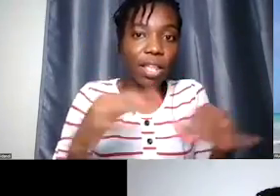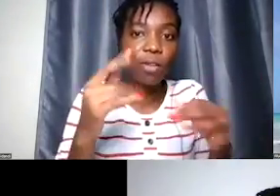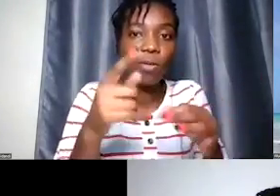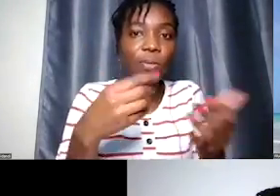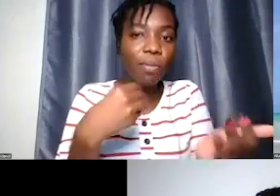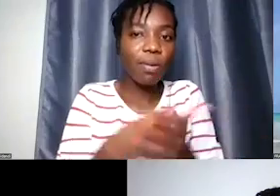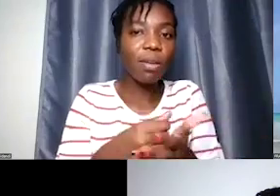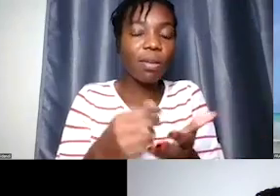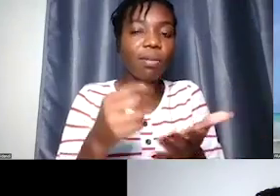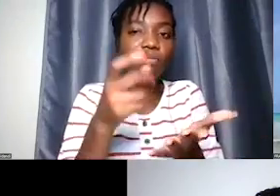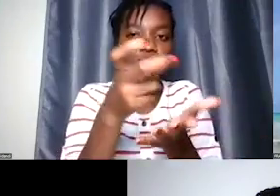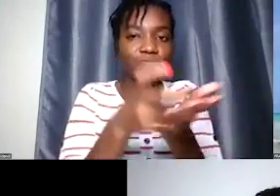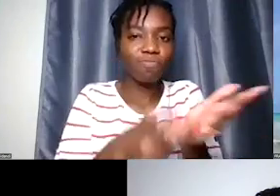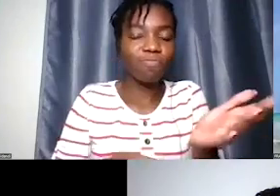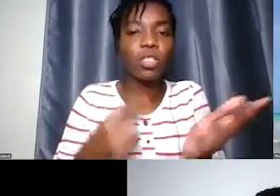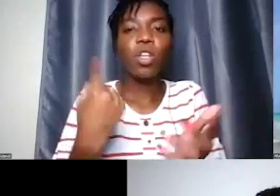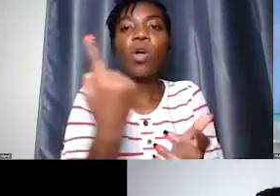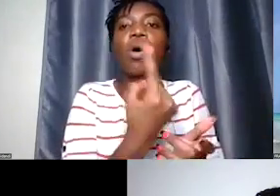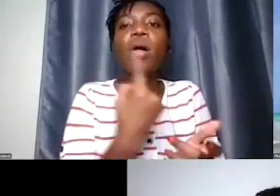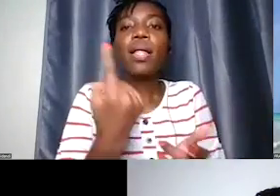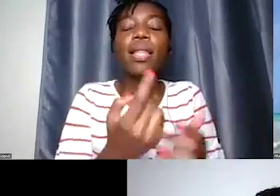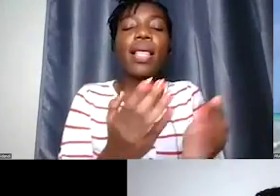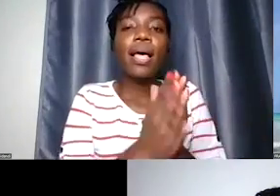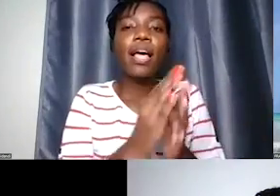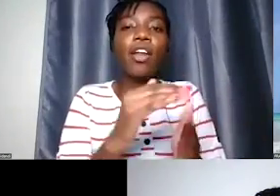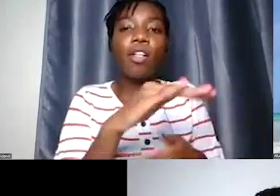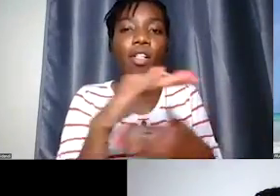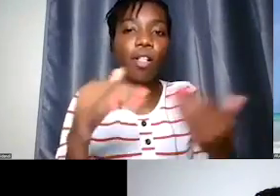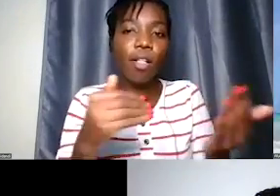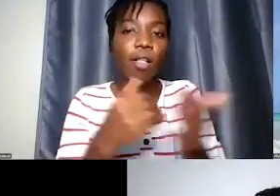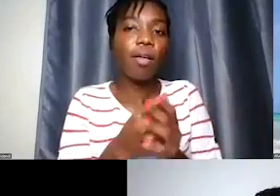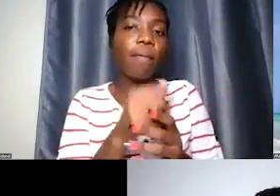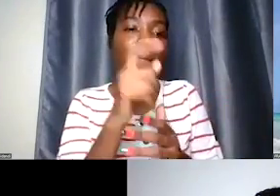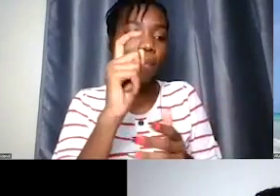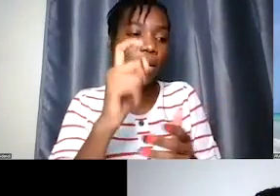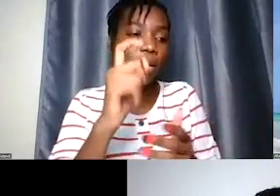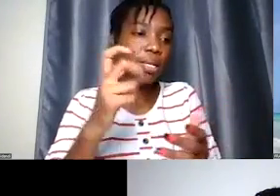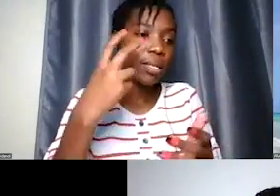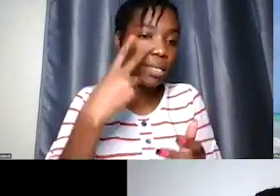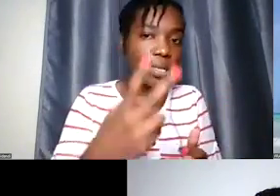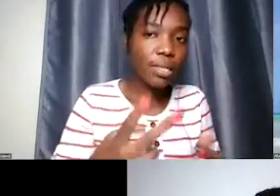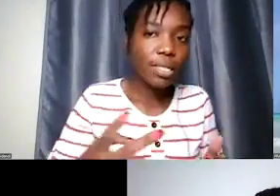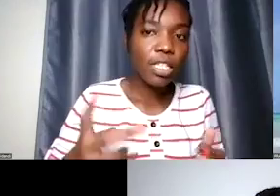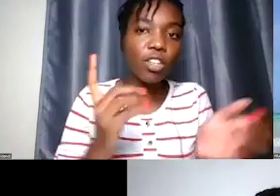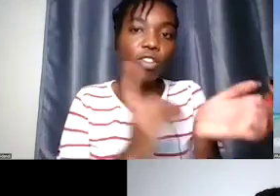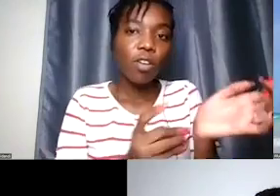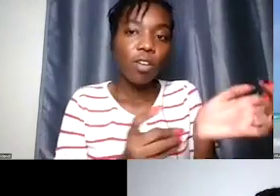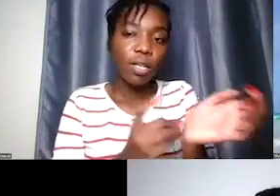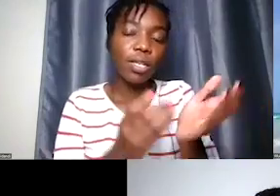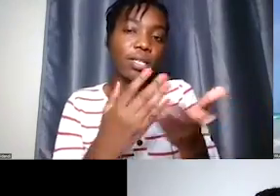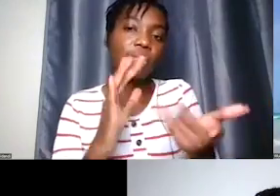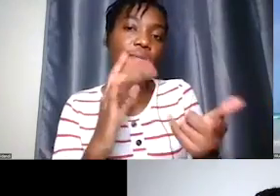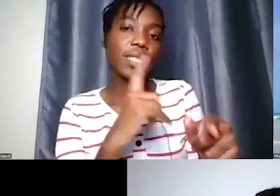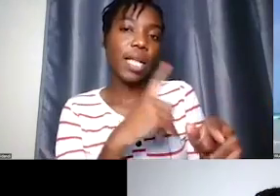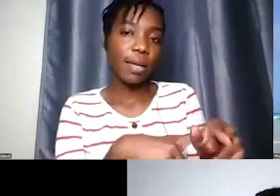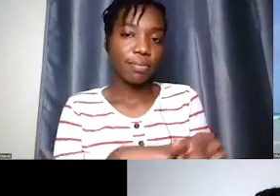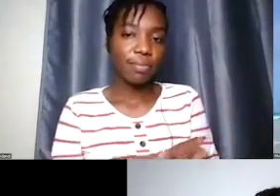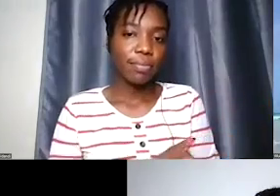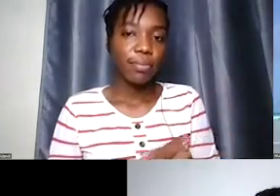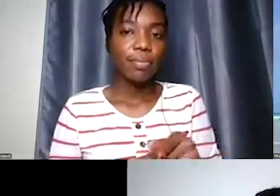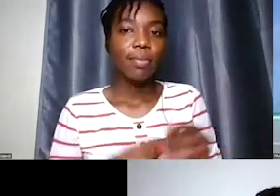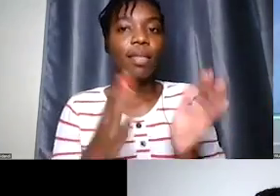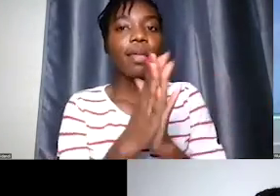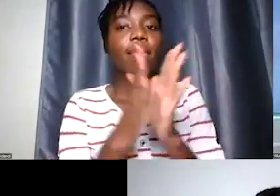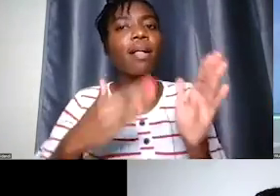therefore everyone has to see the doctor at some point. And also there's a lot of routine